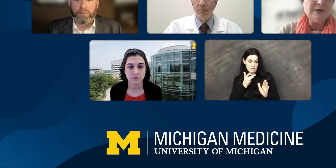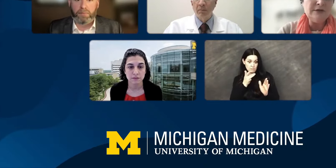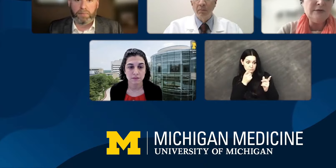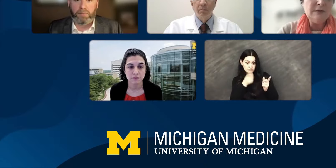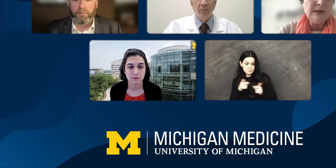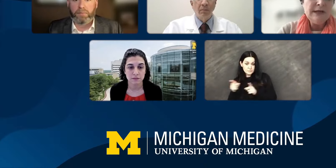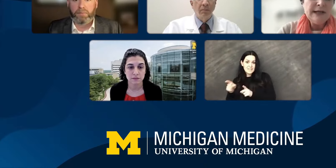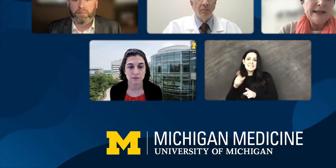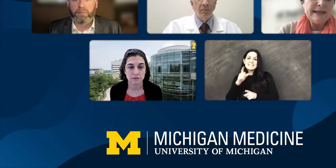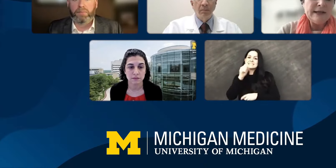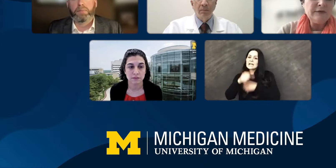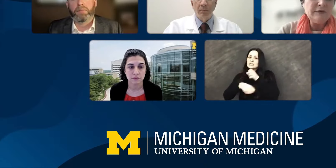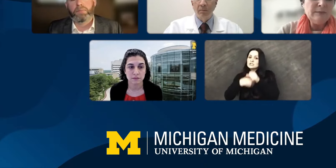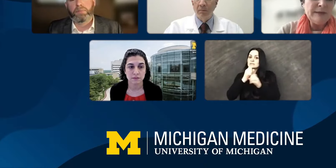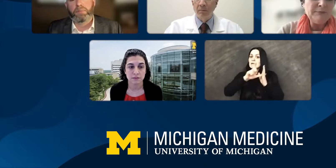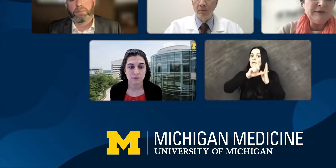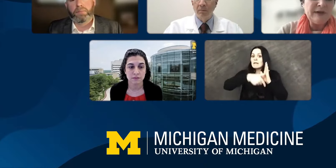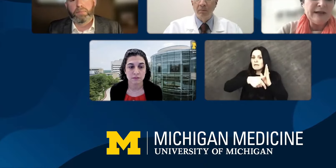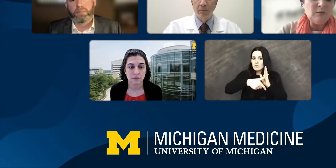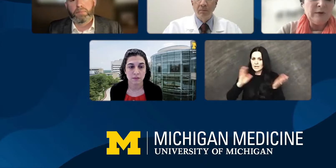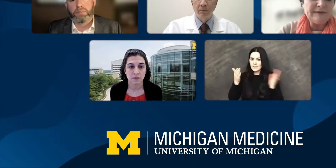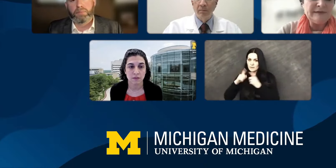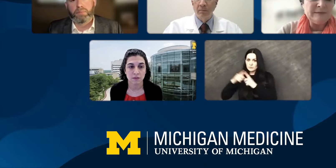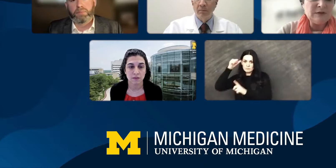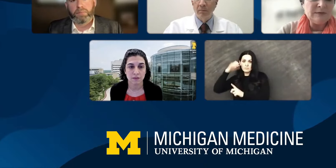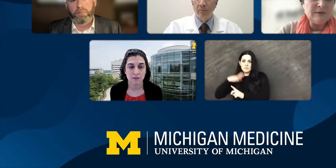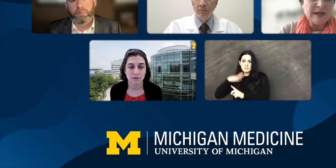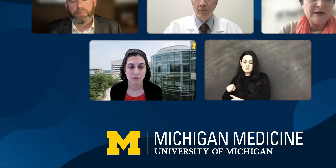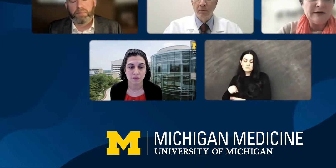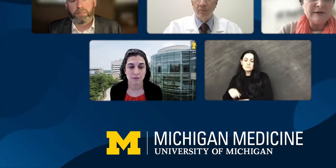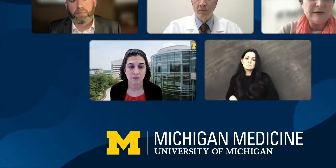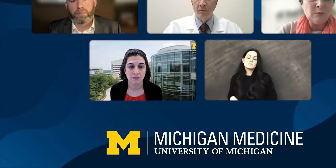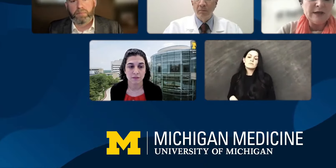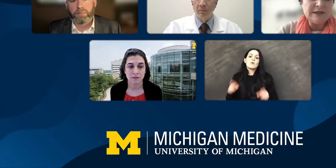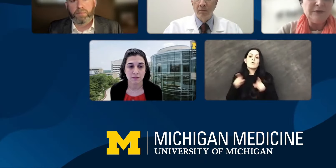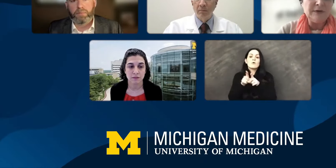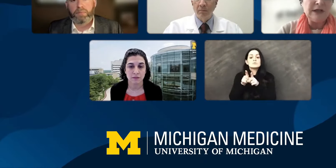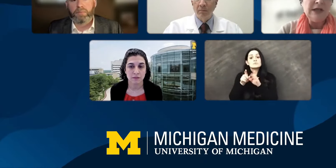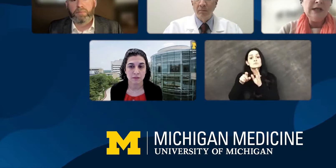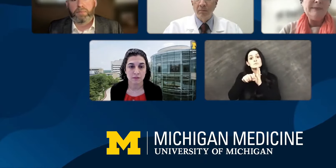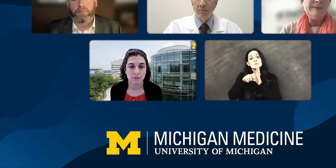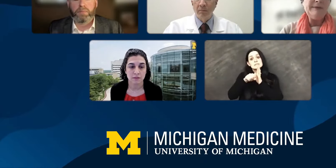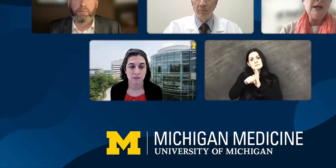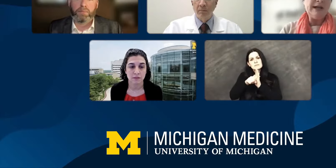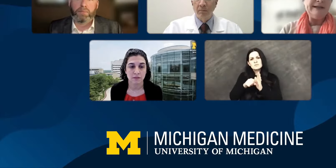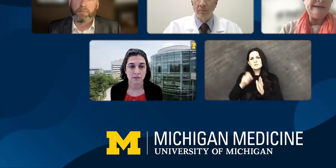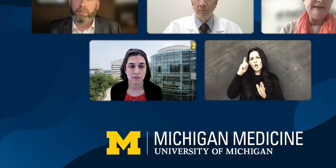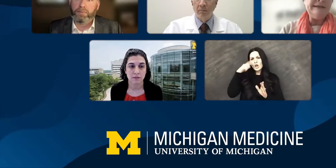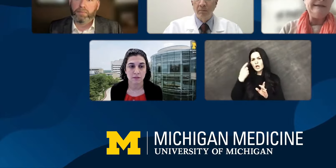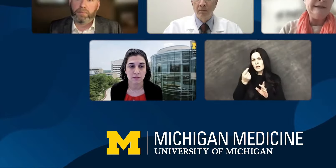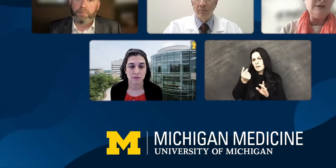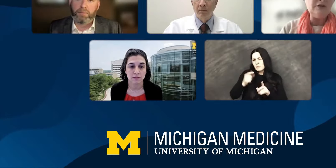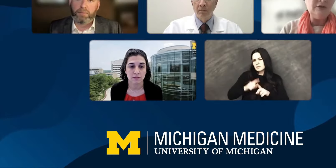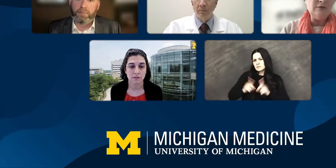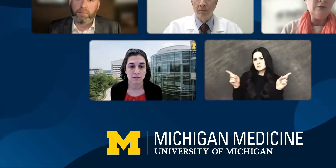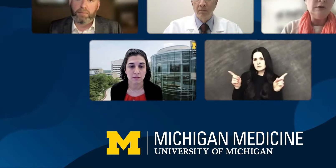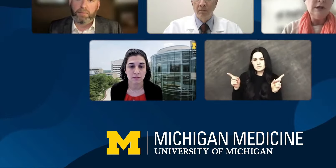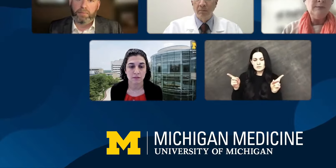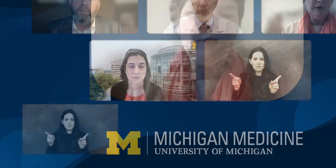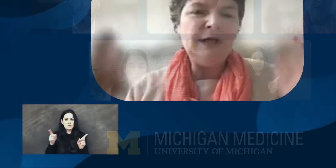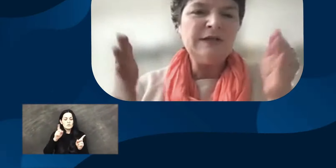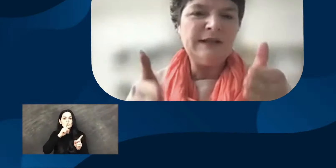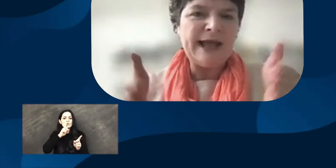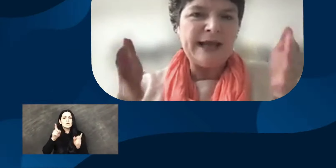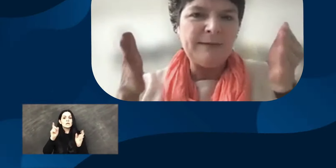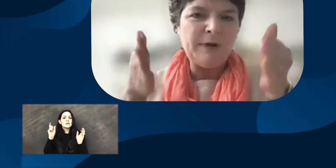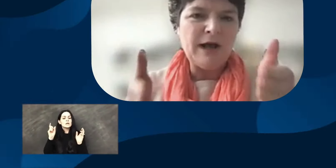than men do. And they also may present with symptoms that are somewhat different, maybe not as easy to